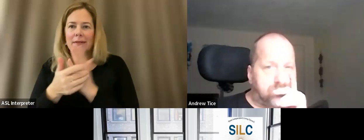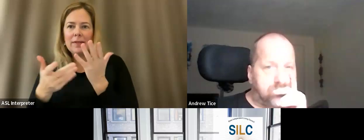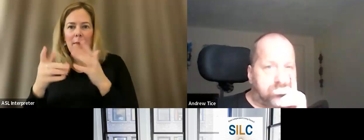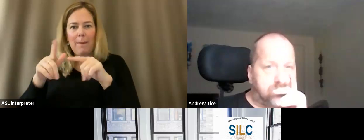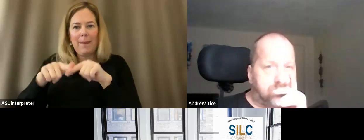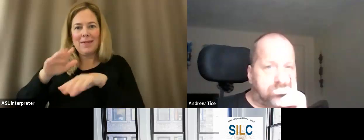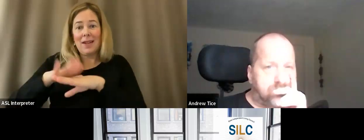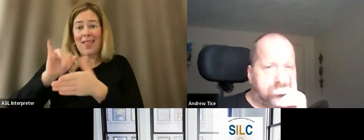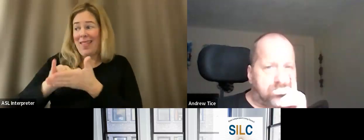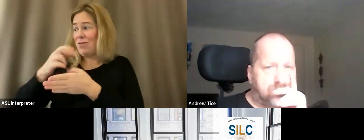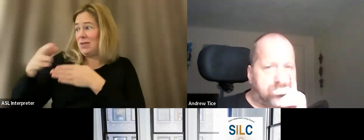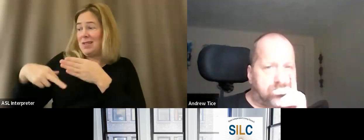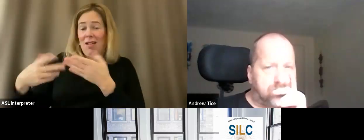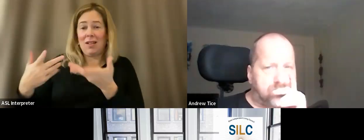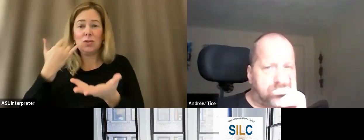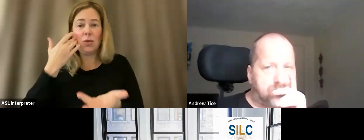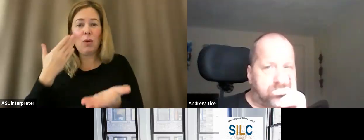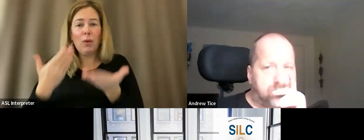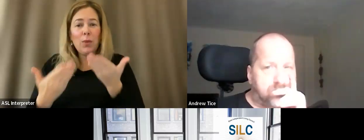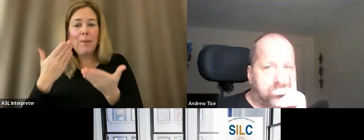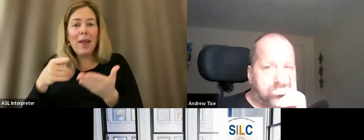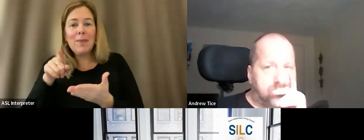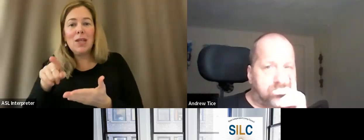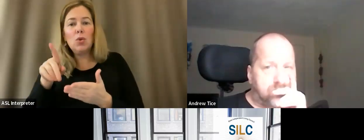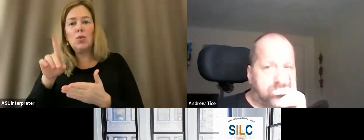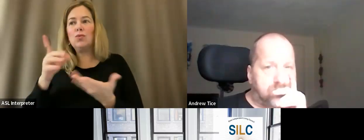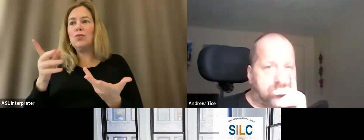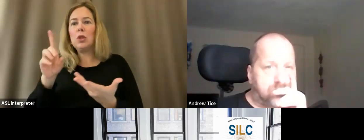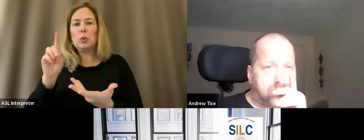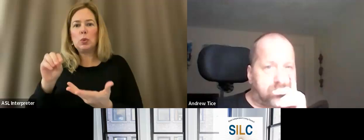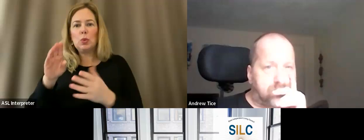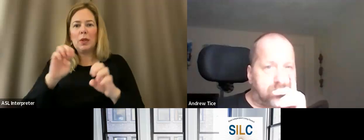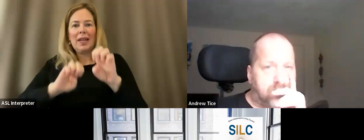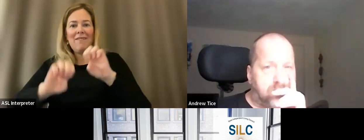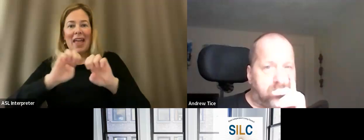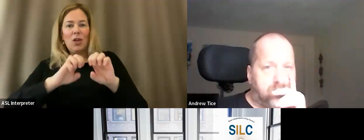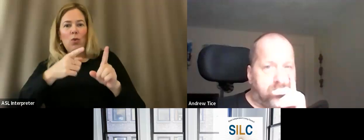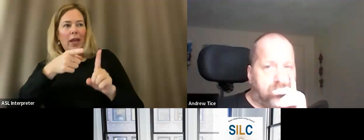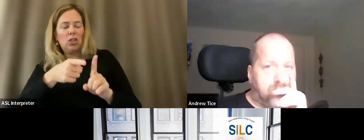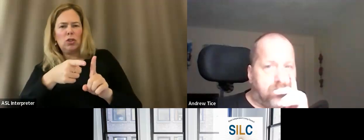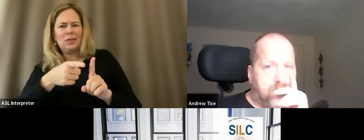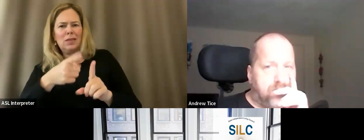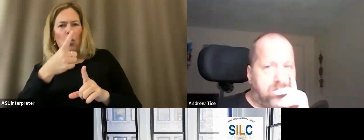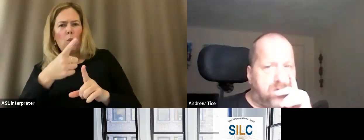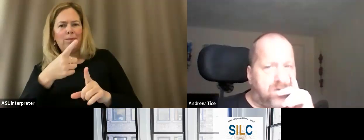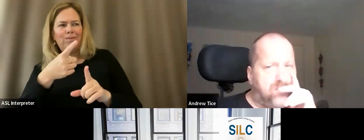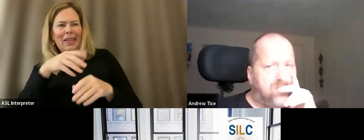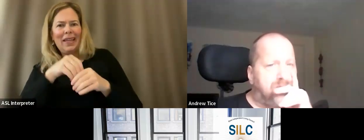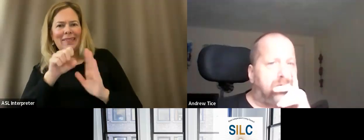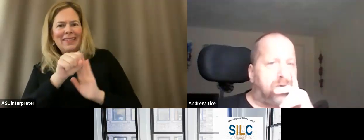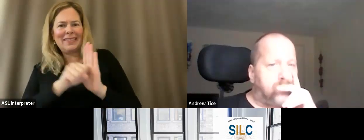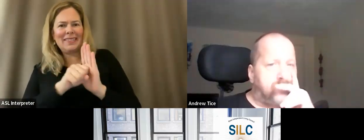So like I said, maybe you do an evaluation 1 year into your state plan and you realize that you're not